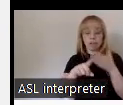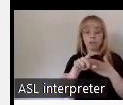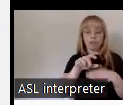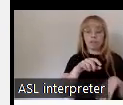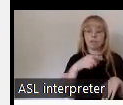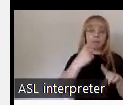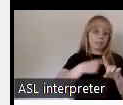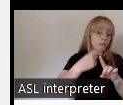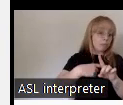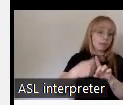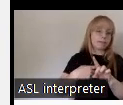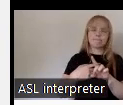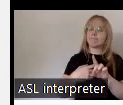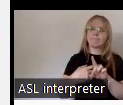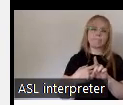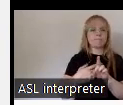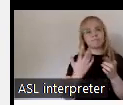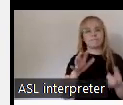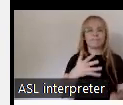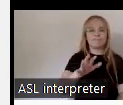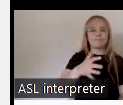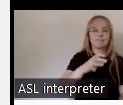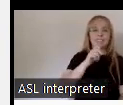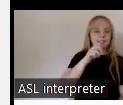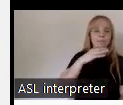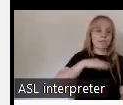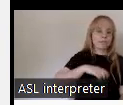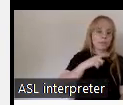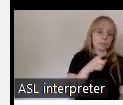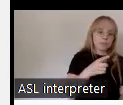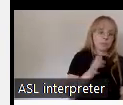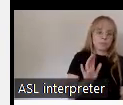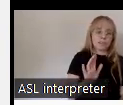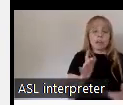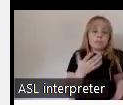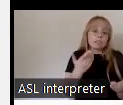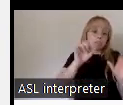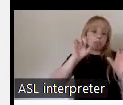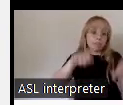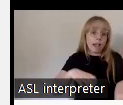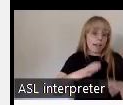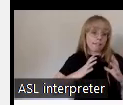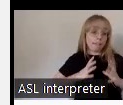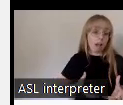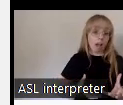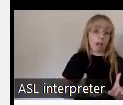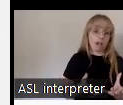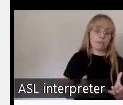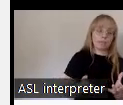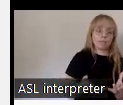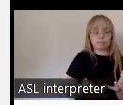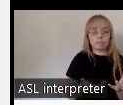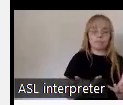month probably isn't going to do you a lot of good. Not to say that you can't, but it's maybe not